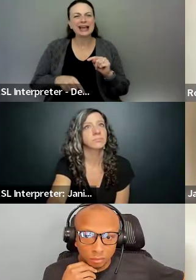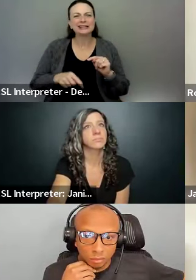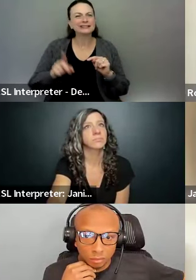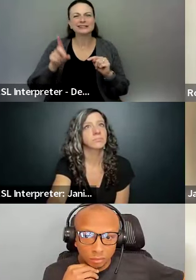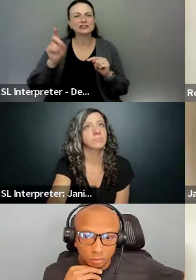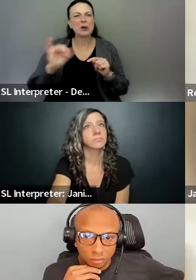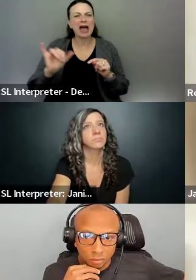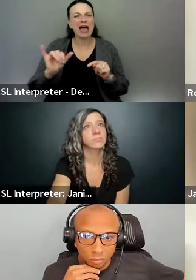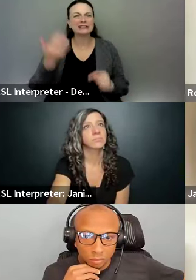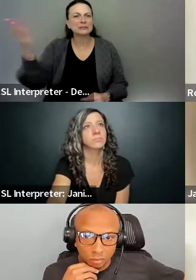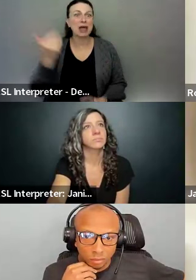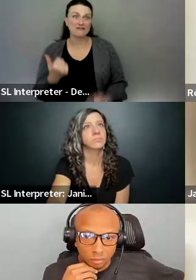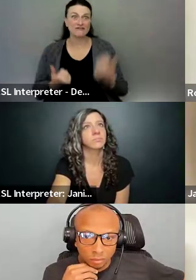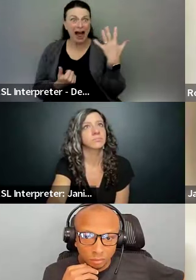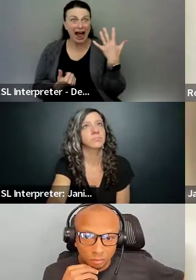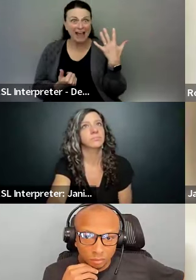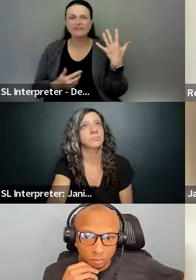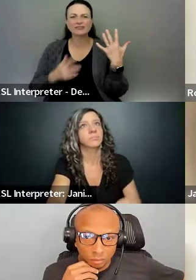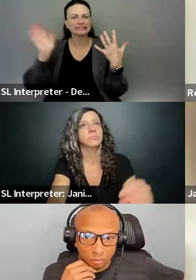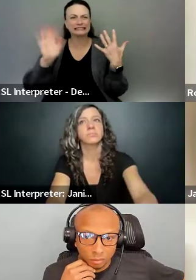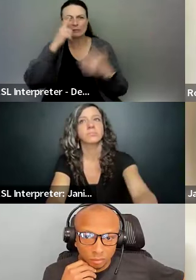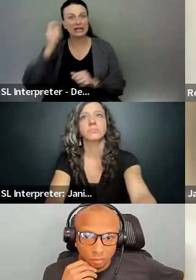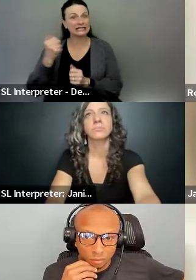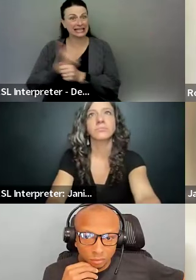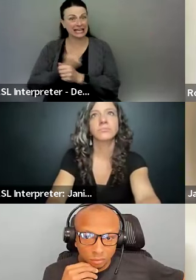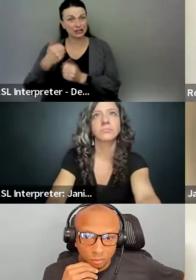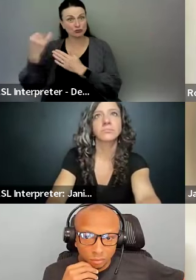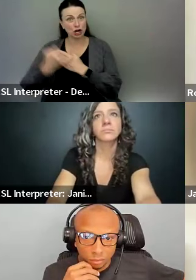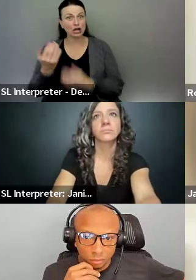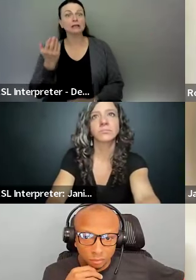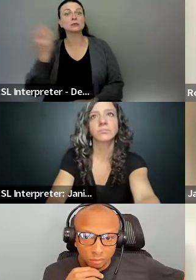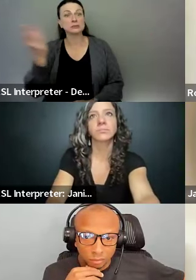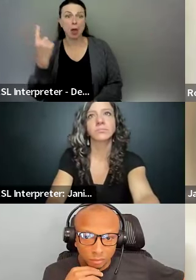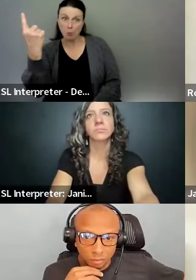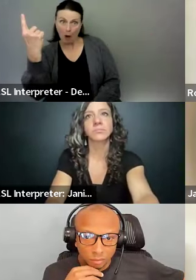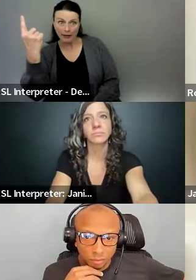submit 5 or something, because each project is allowed to submit 1 lightning talk